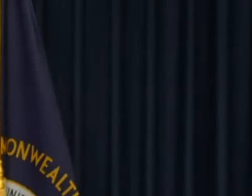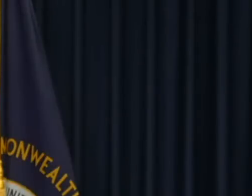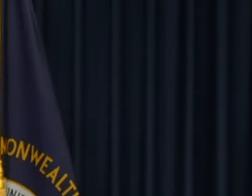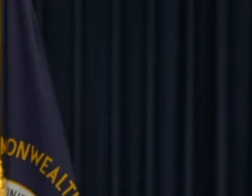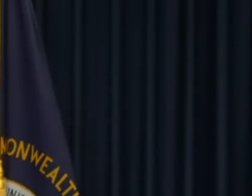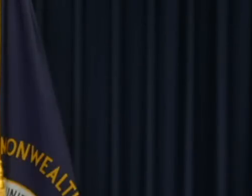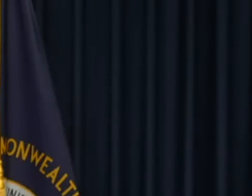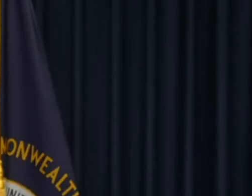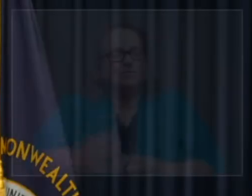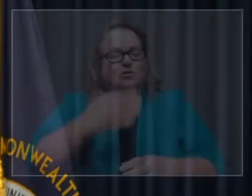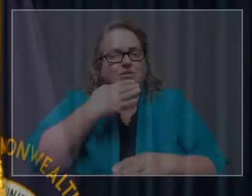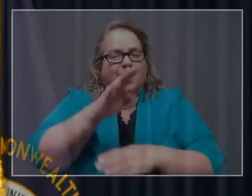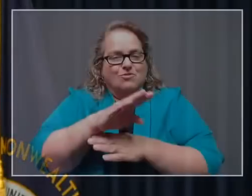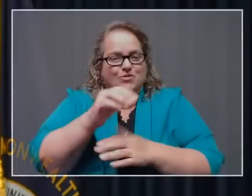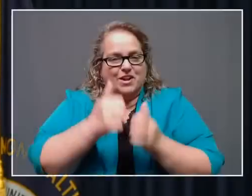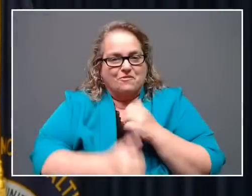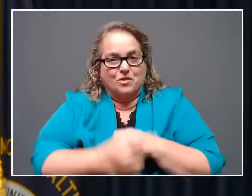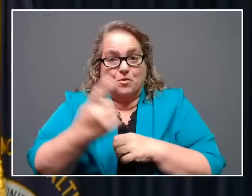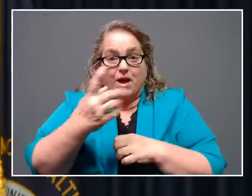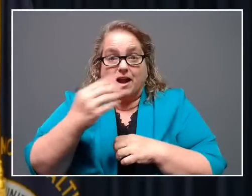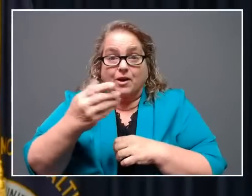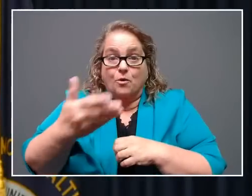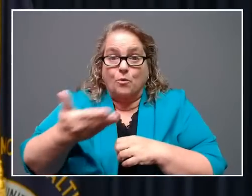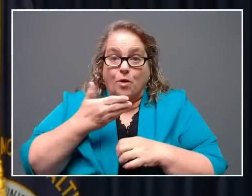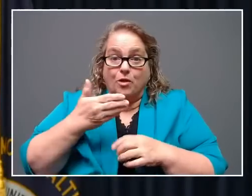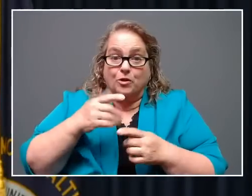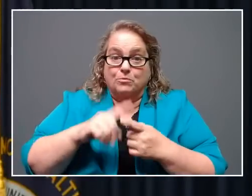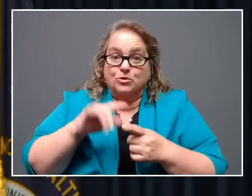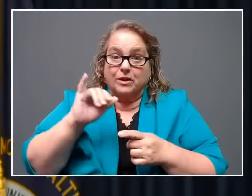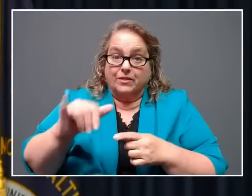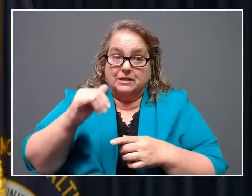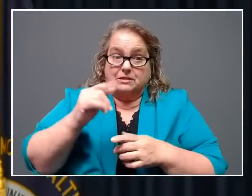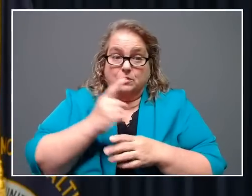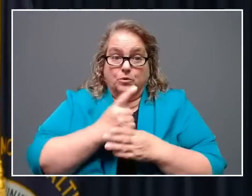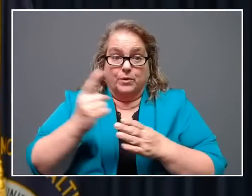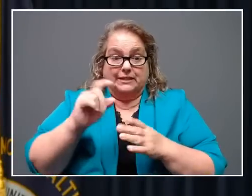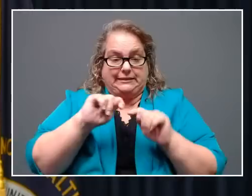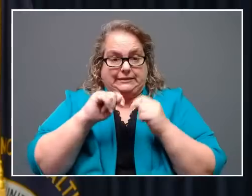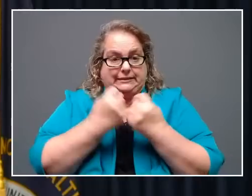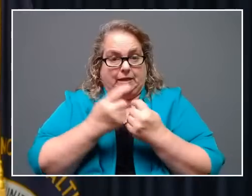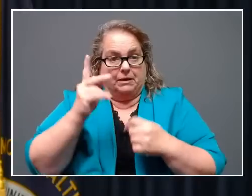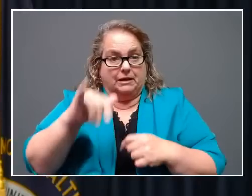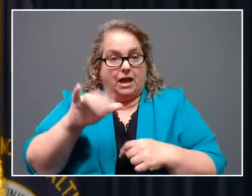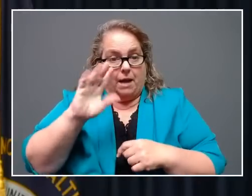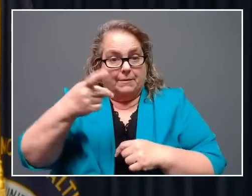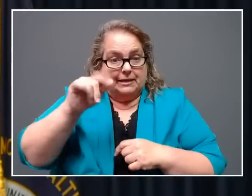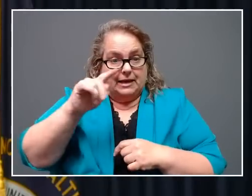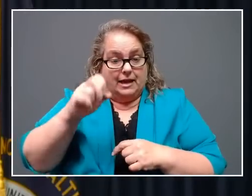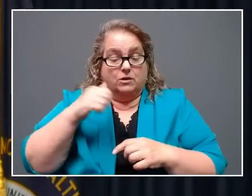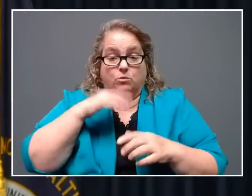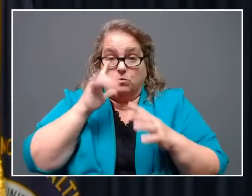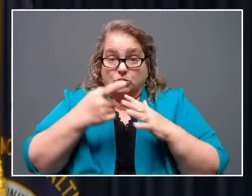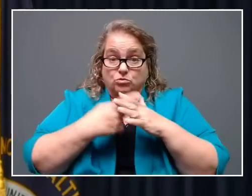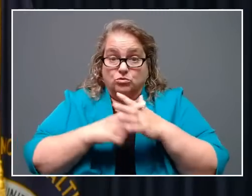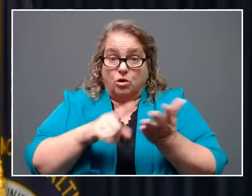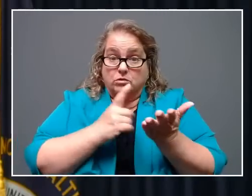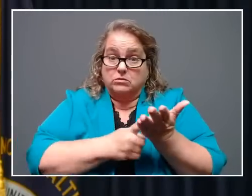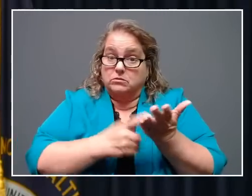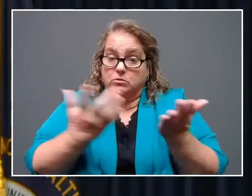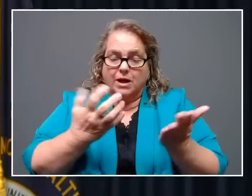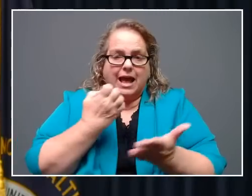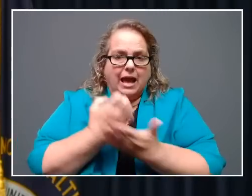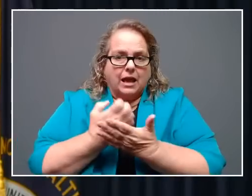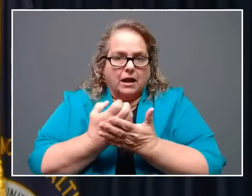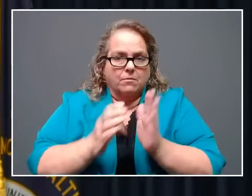Good afternoon, everybody, and welcome to this week's Team Kentucky Update. We're going to start talking about economic development in